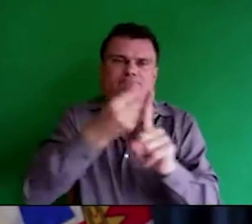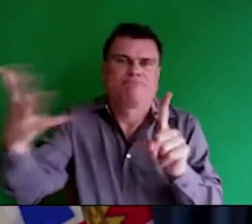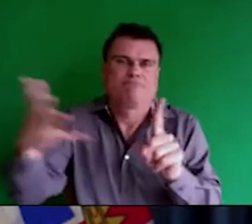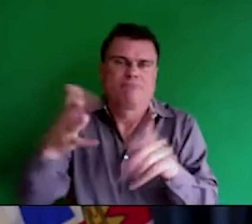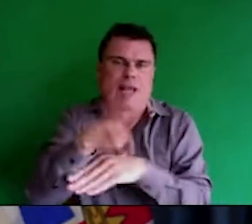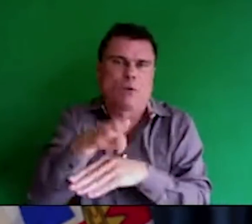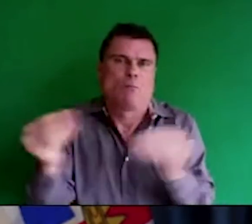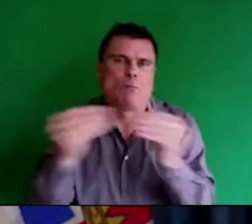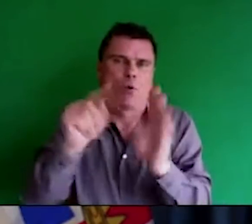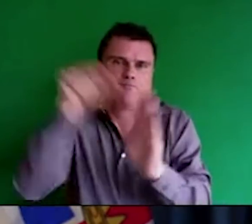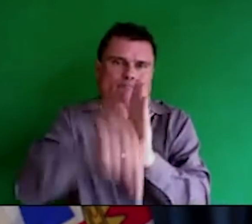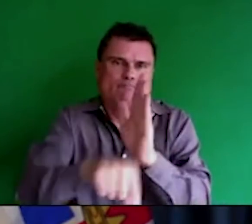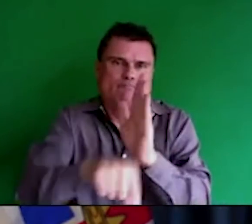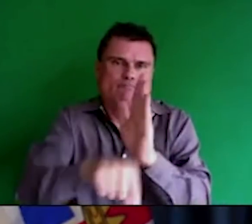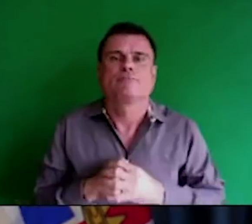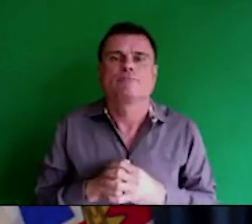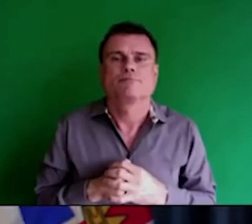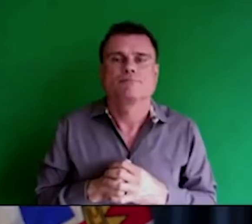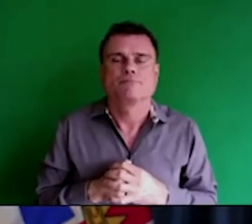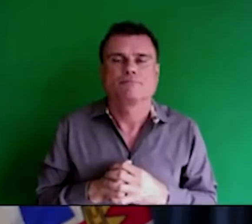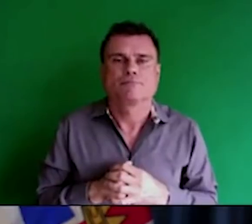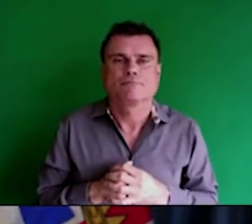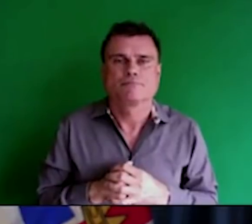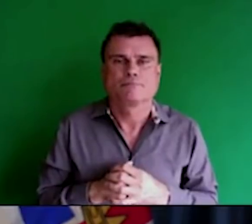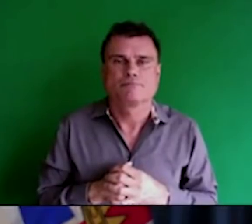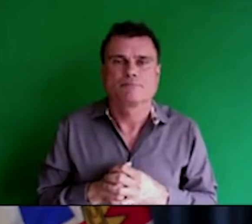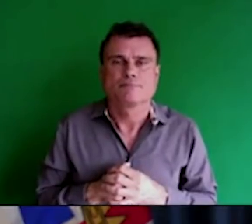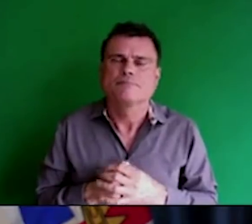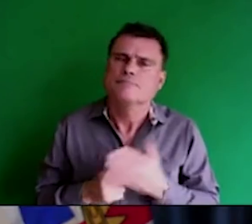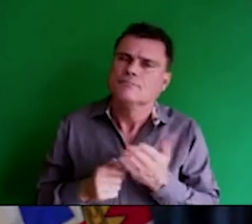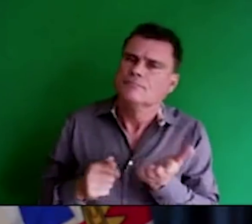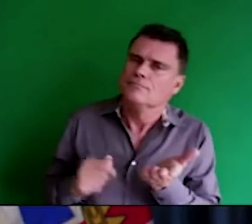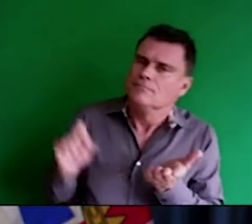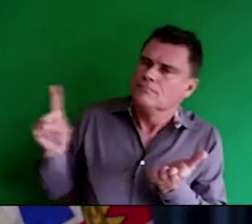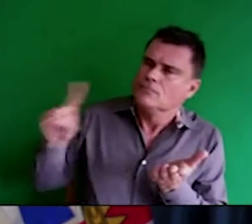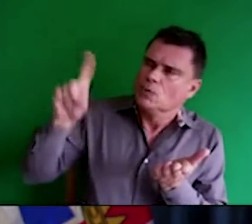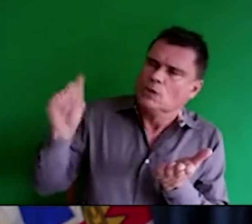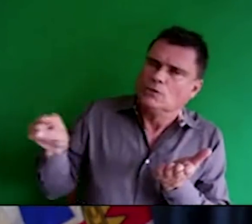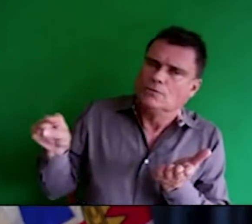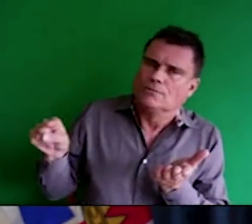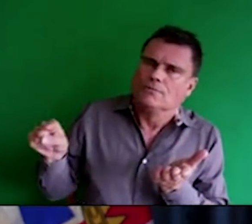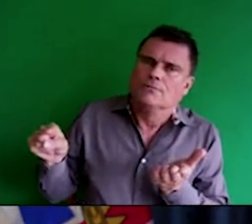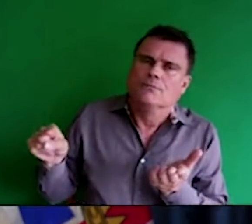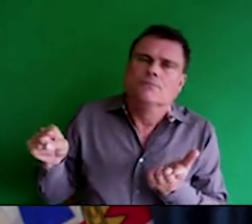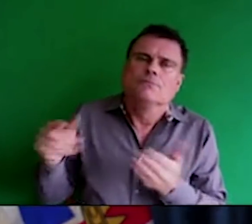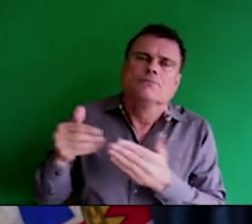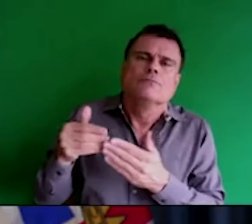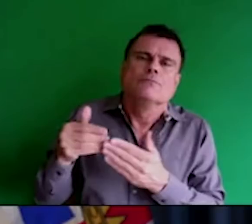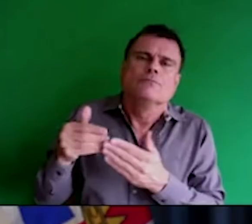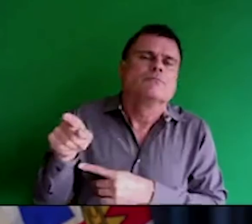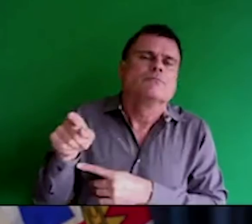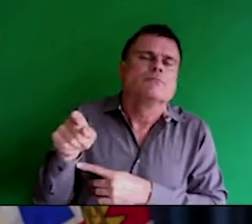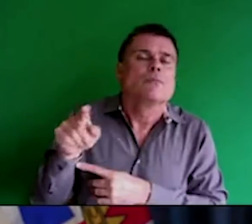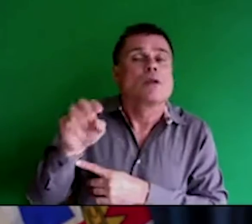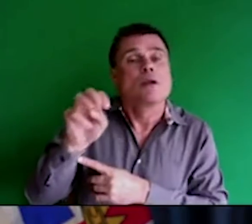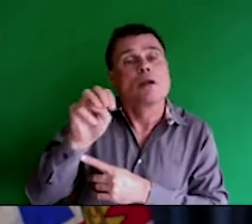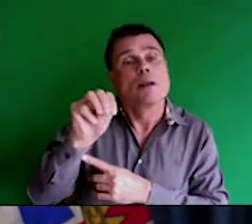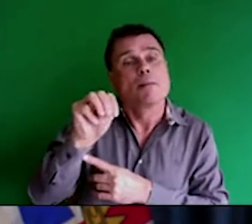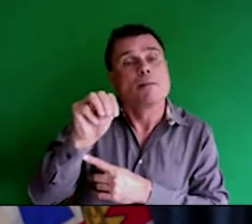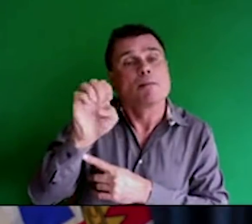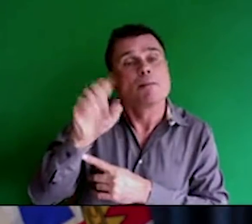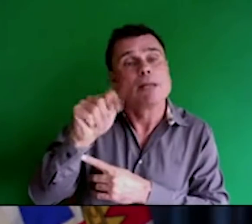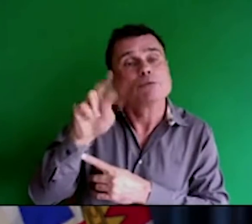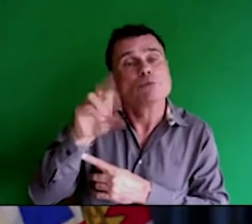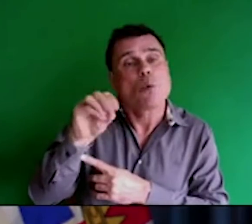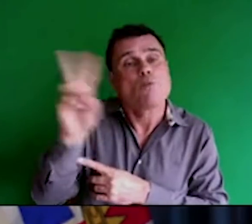to work part-time. I understand that's not happening now in the metro region. Just wondering, what's your perspective on that? Do you think that